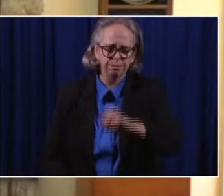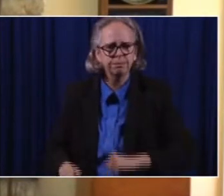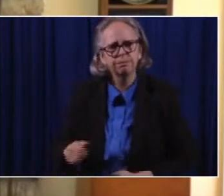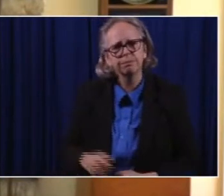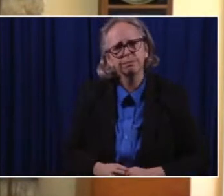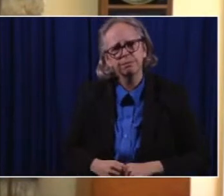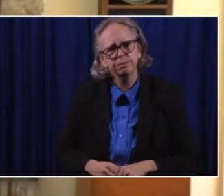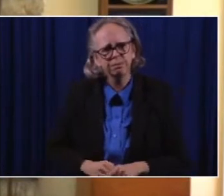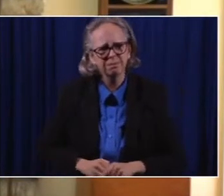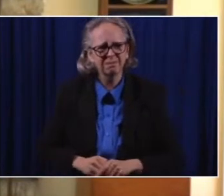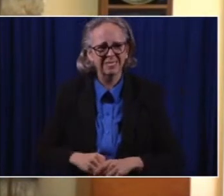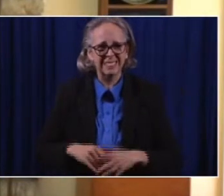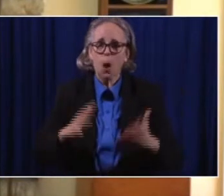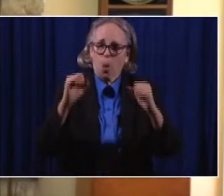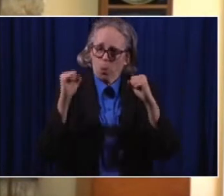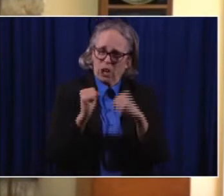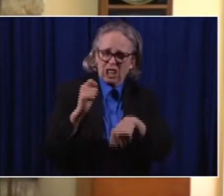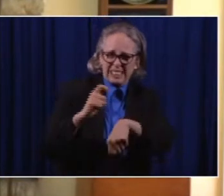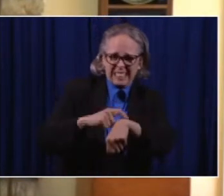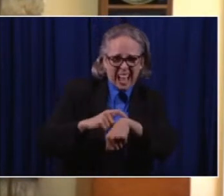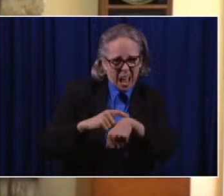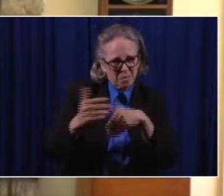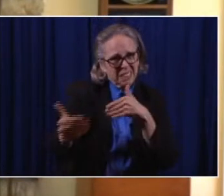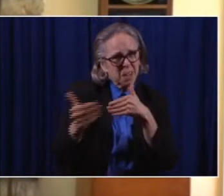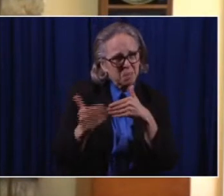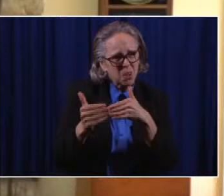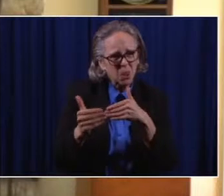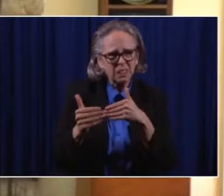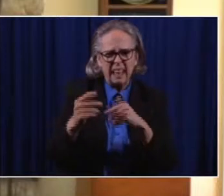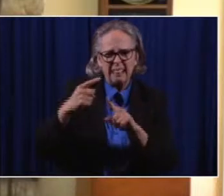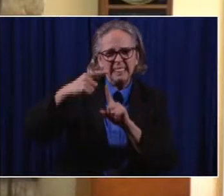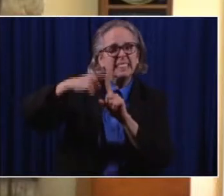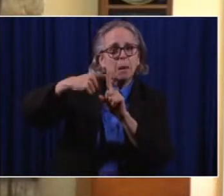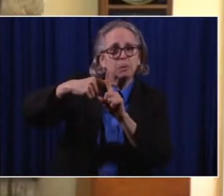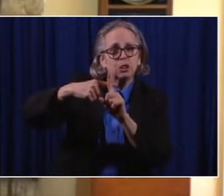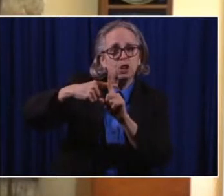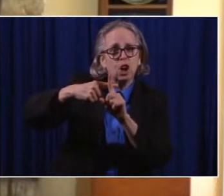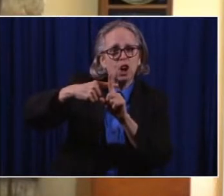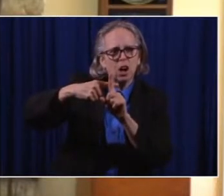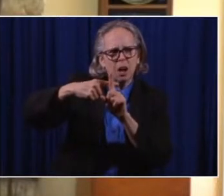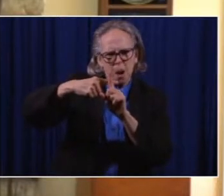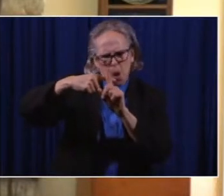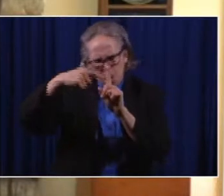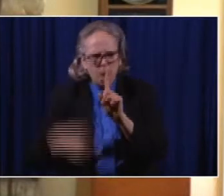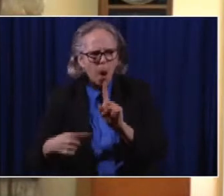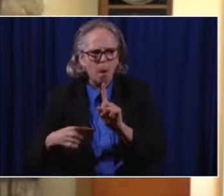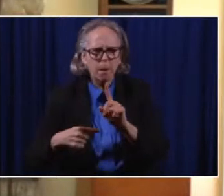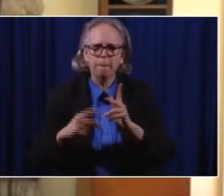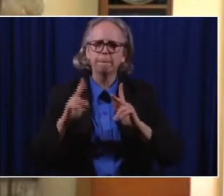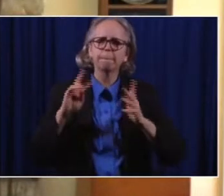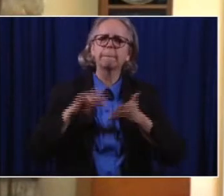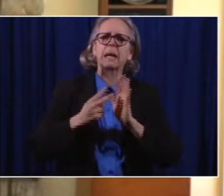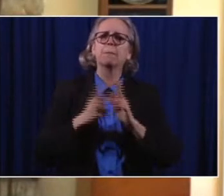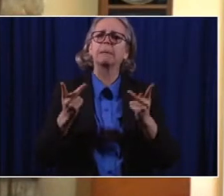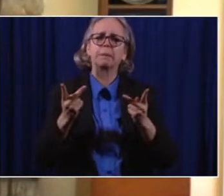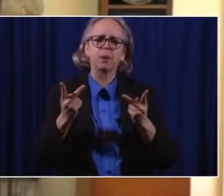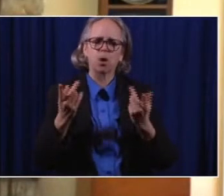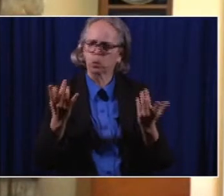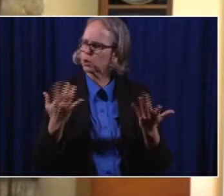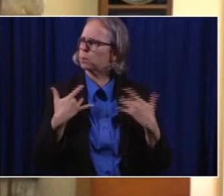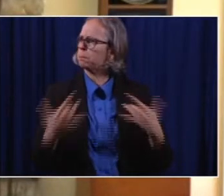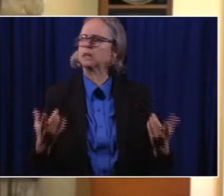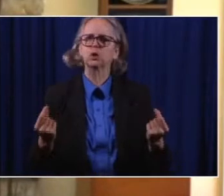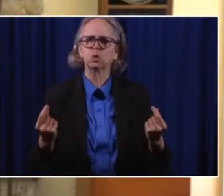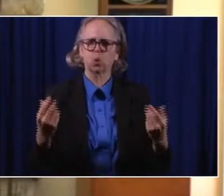getting colder, not a bad day today, but people are obviously moving inside. It makes any inside